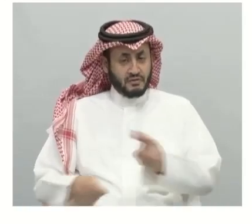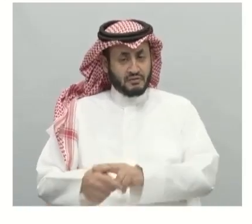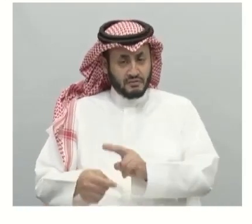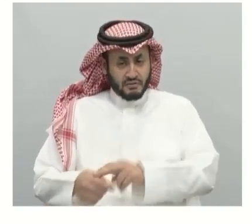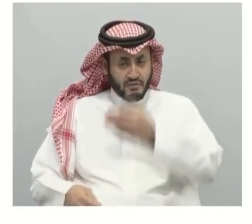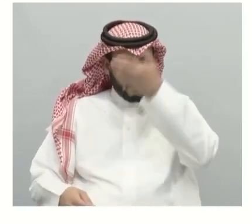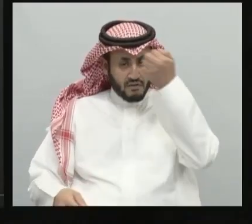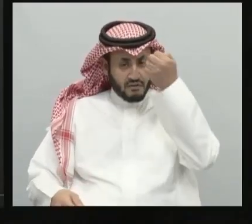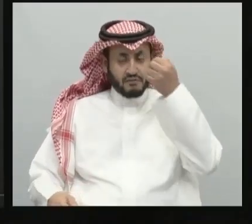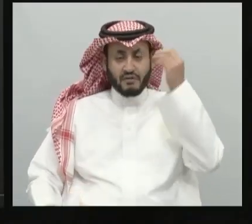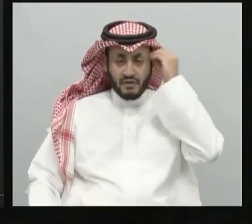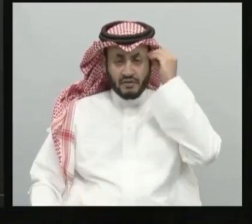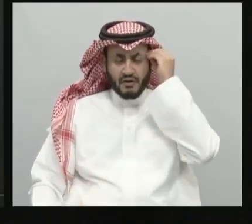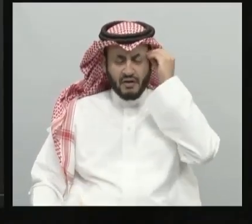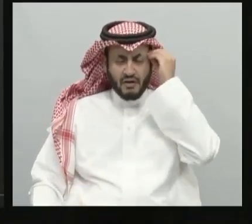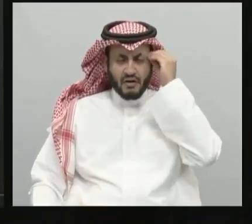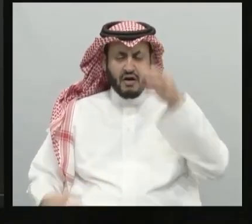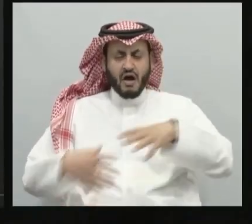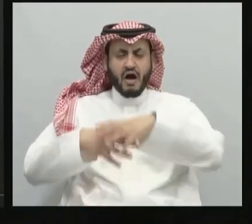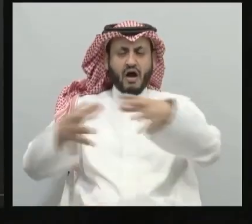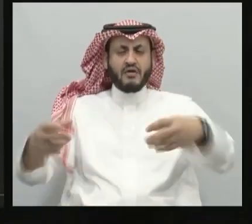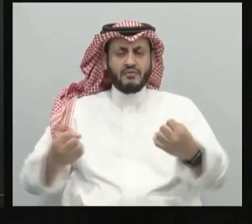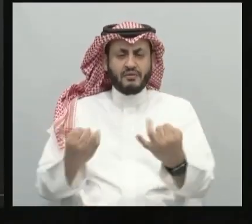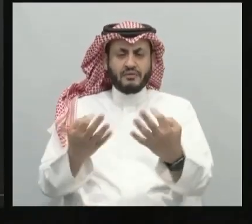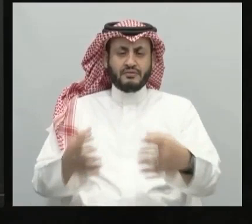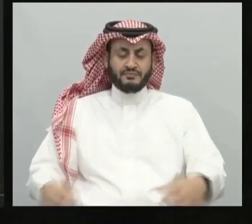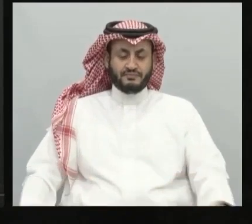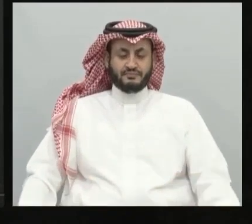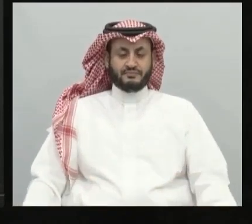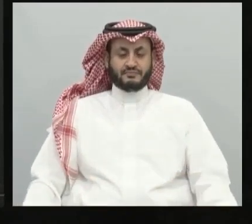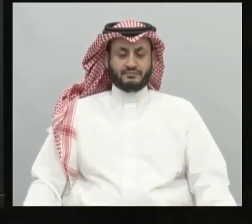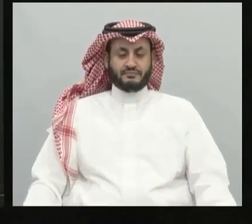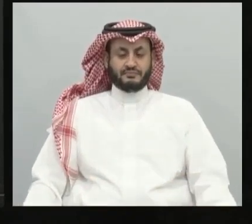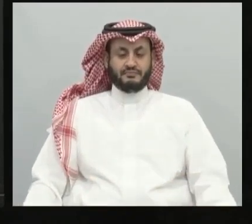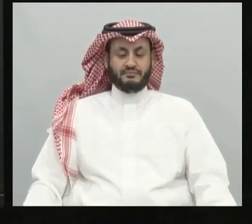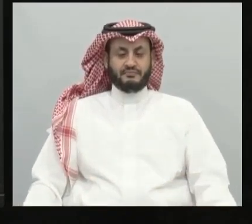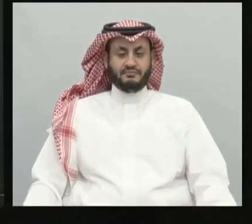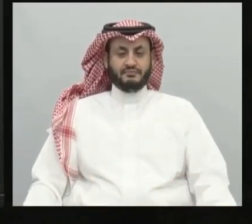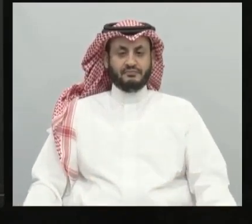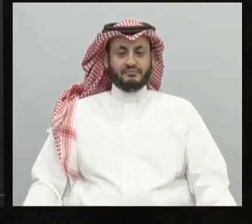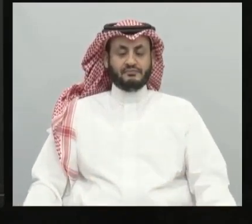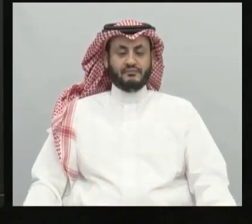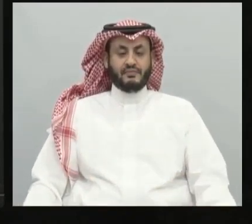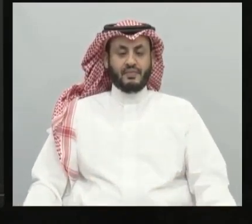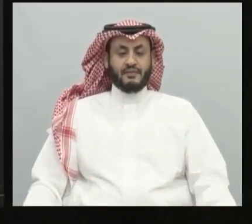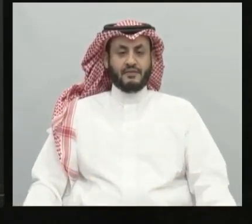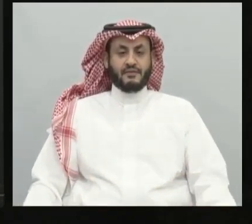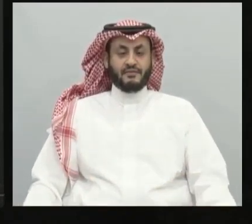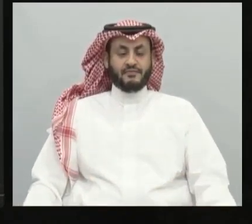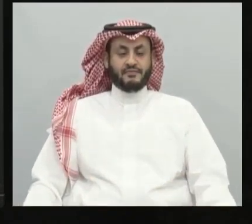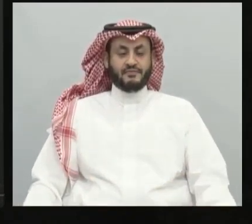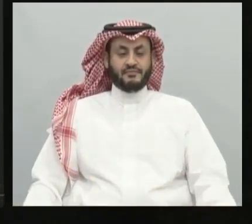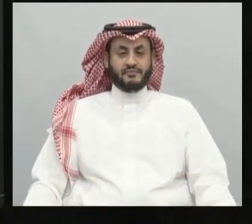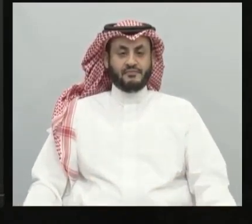and remember as much as you can from those name of countries, nationalities, and capitals. Okay, this will